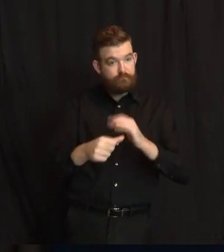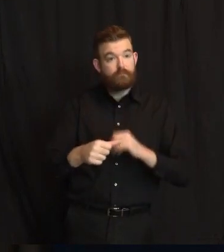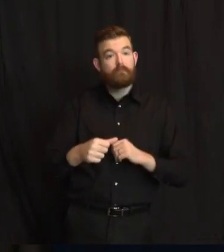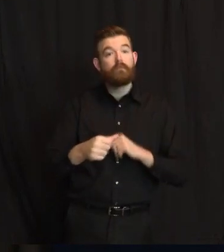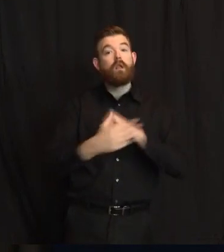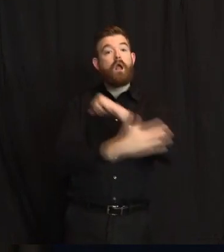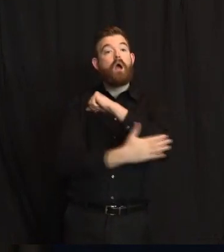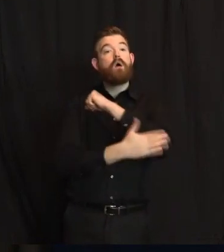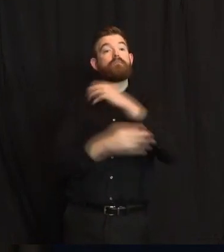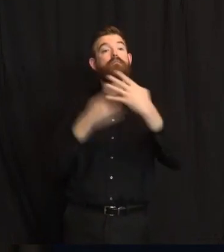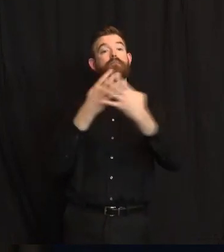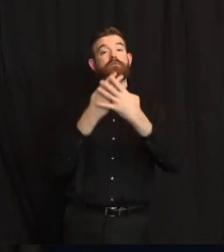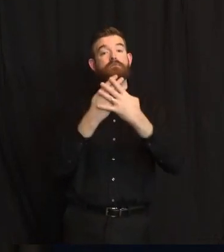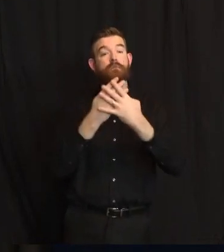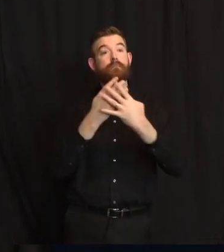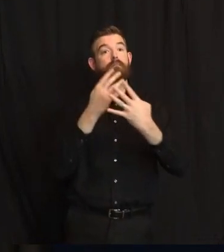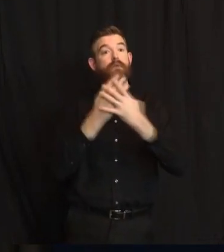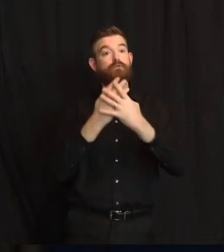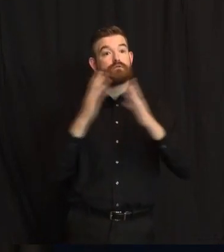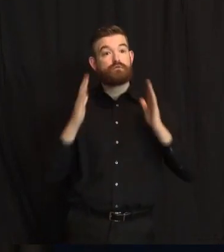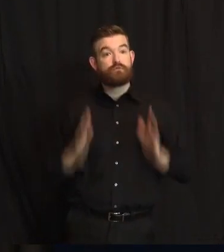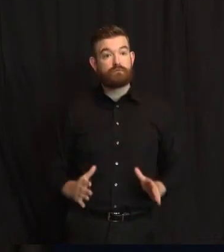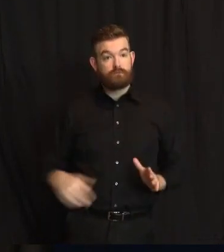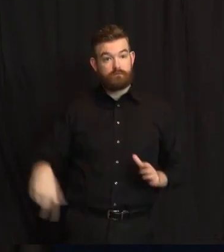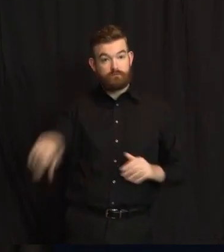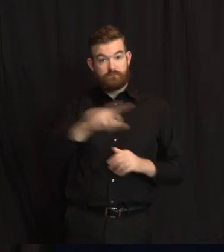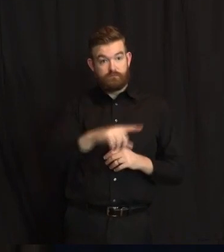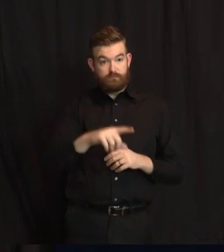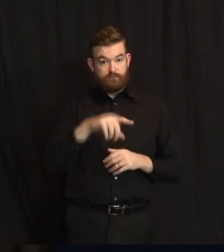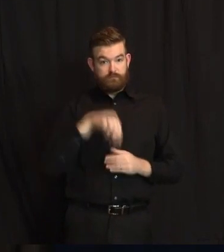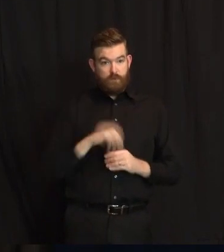system. We've suspended that, and we did